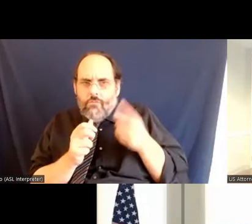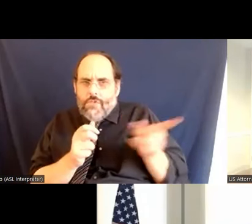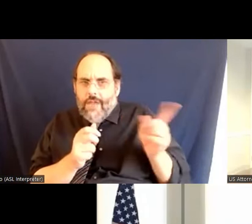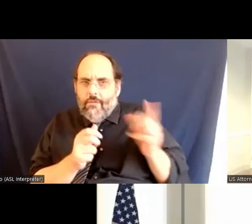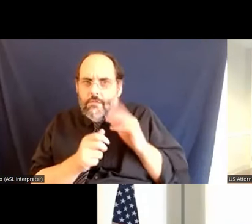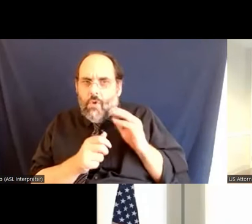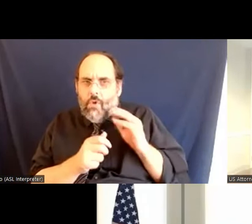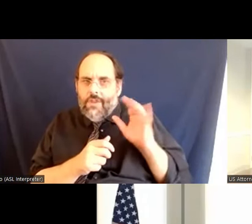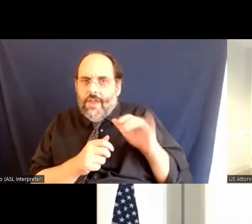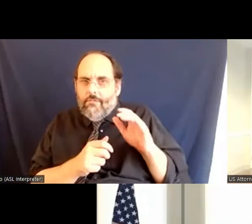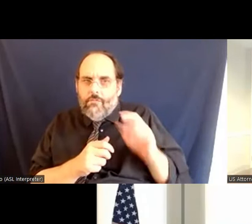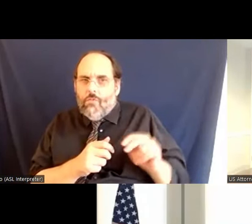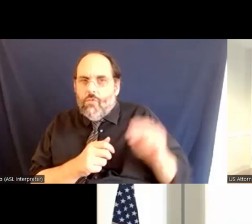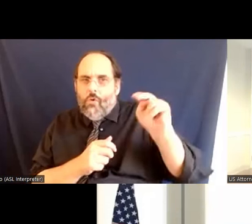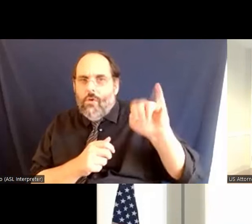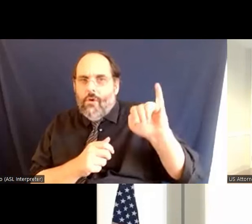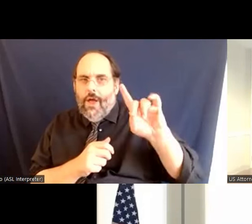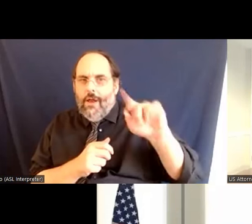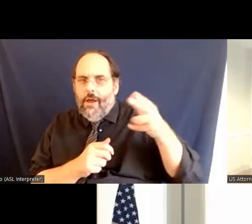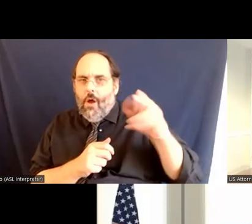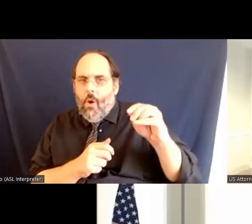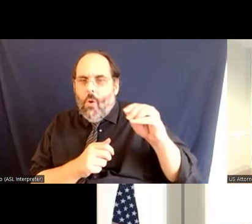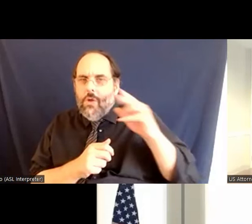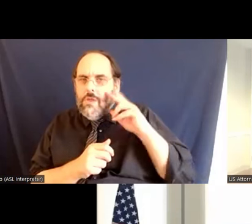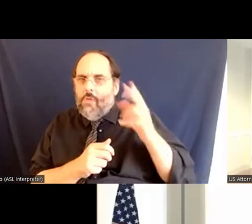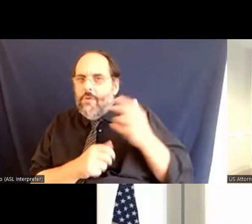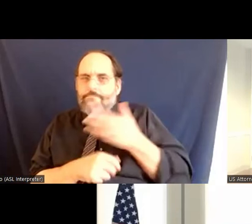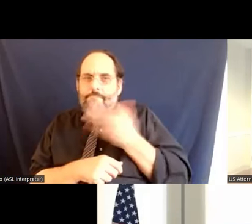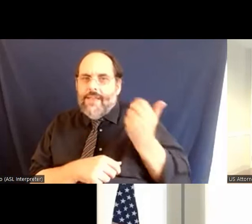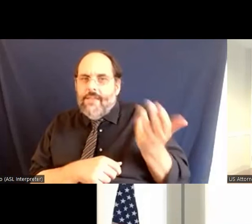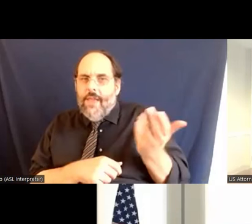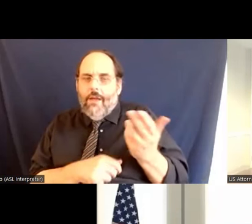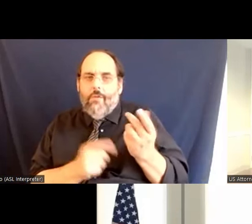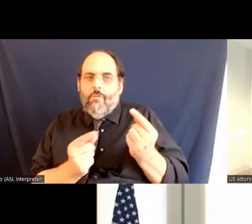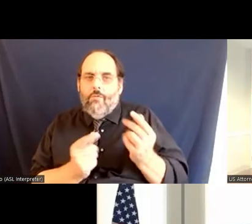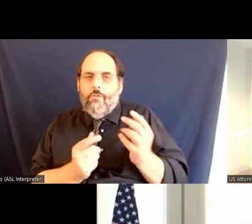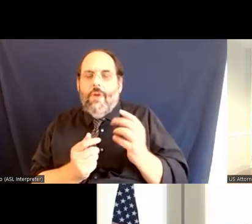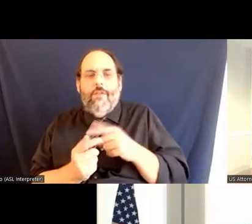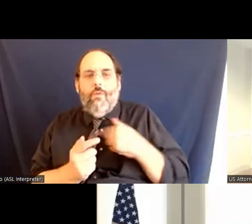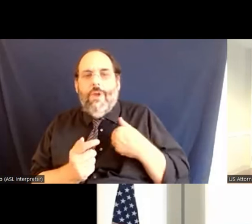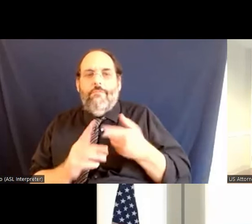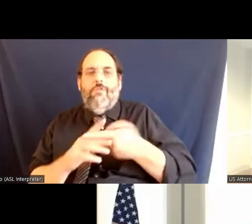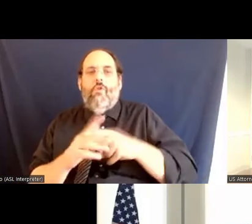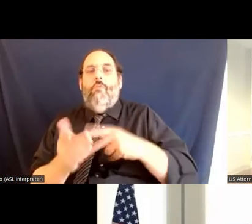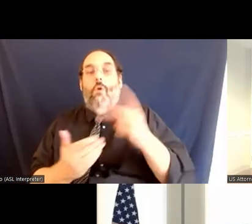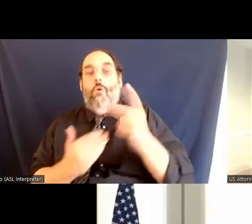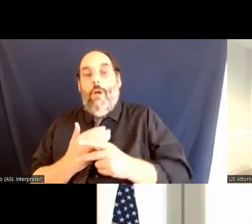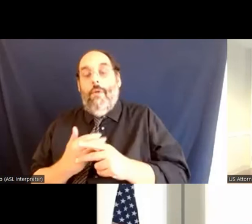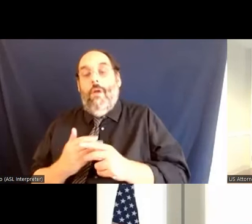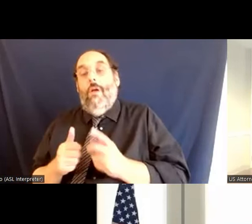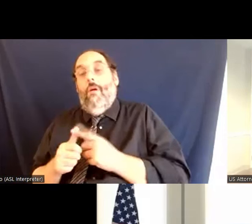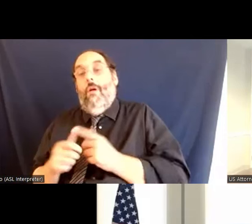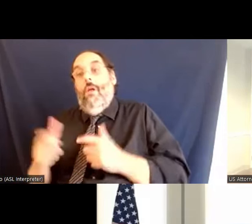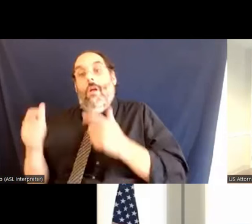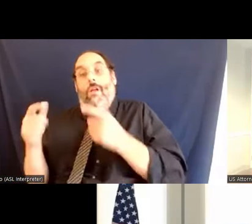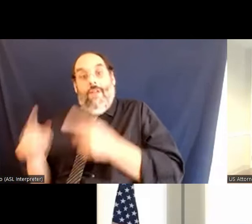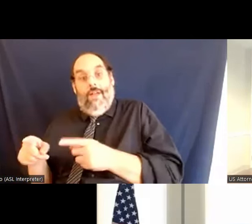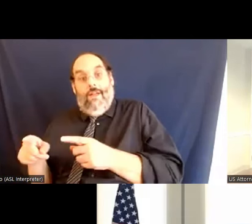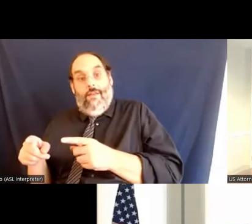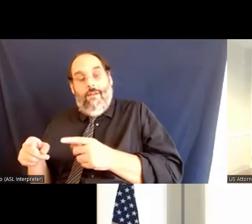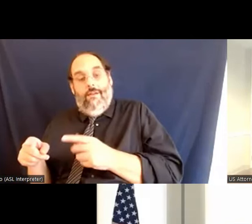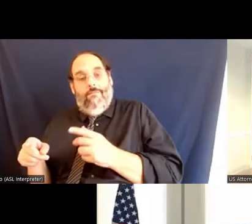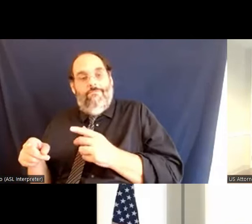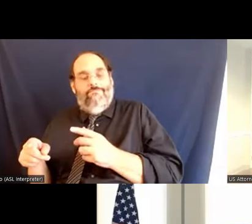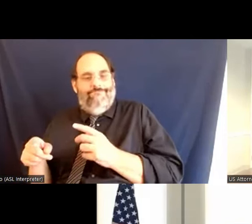that part of Idaho and see what would be most useful as we rolled out this program. For our first large event, which came out of